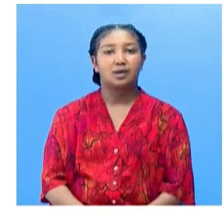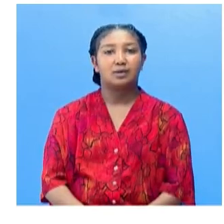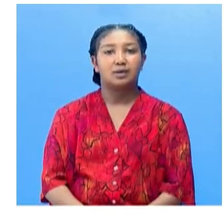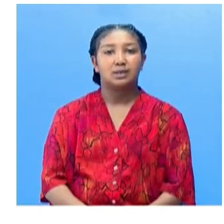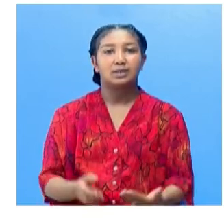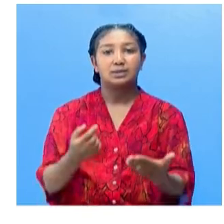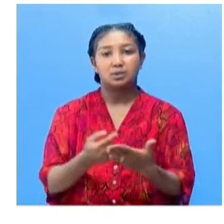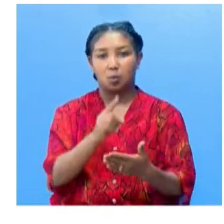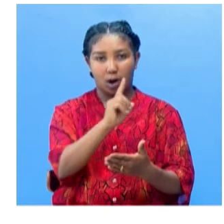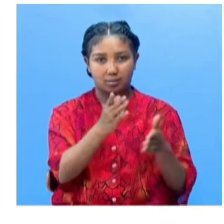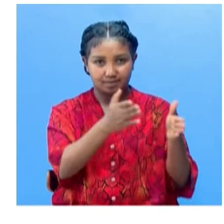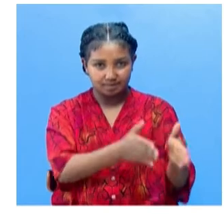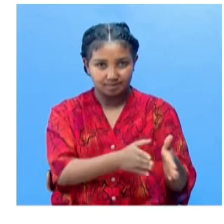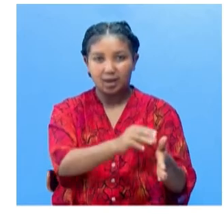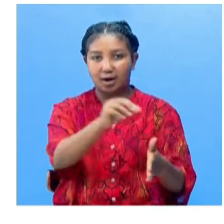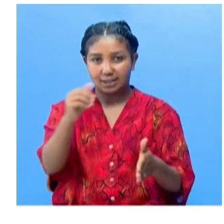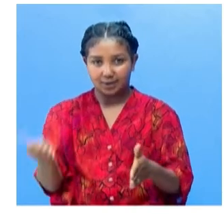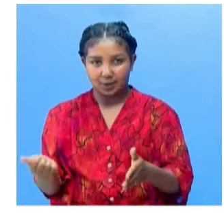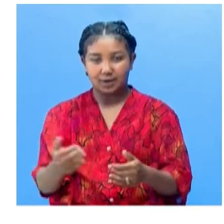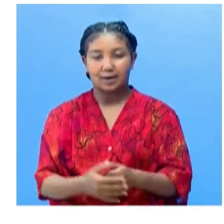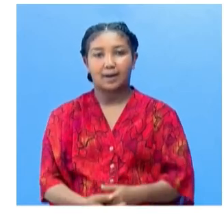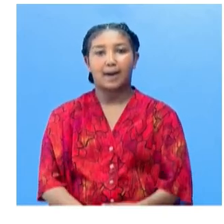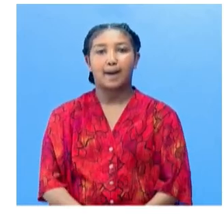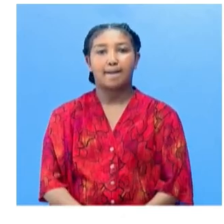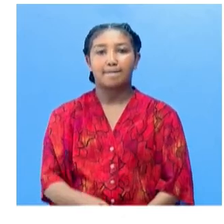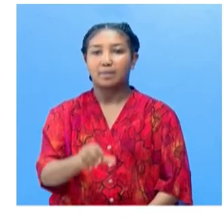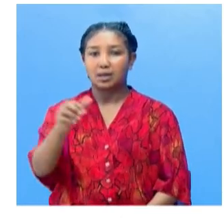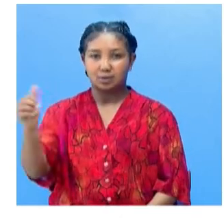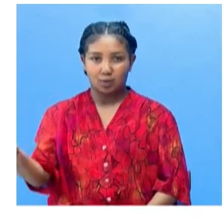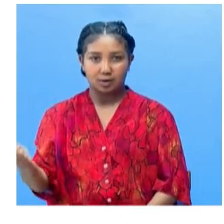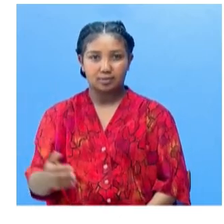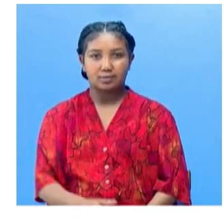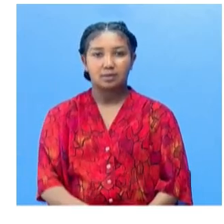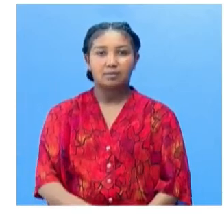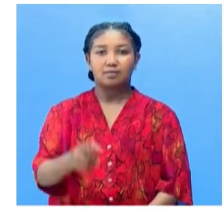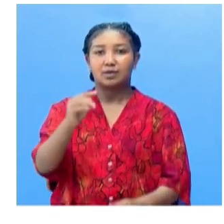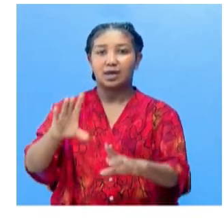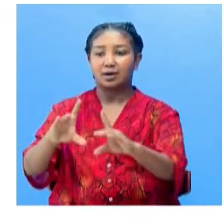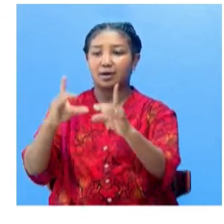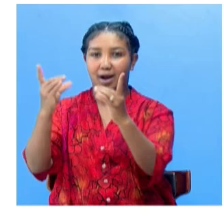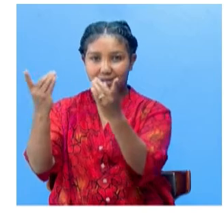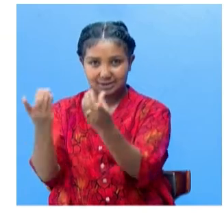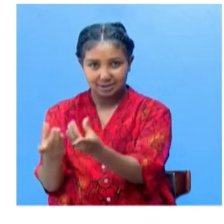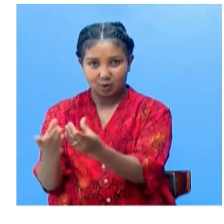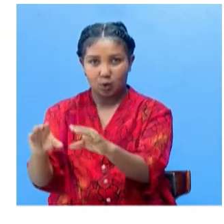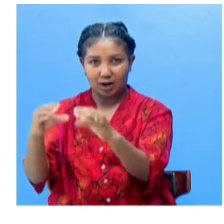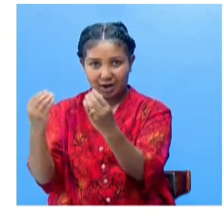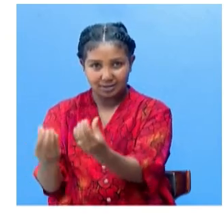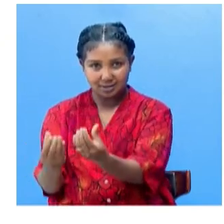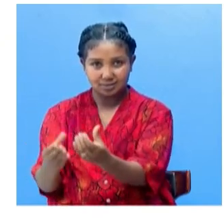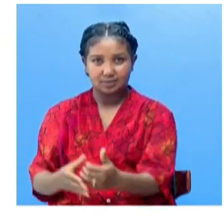This is one. Another one. The class